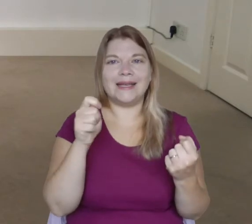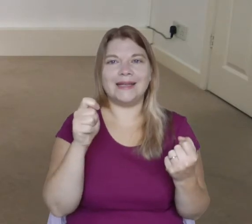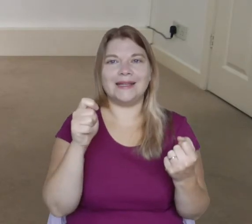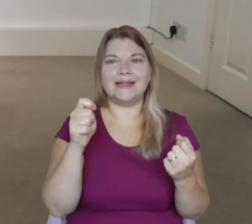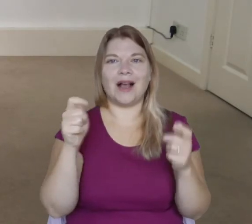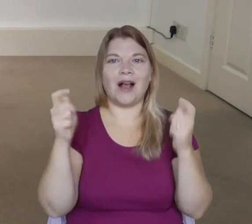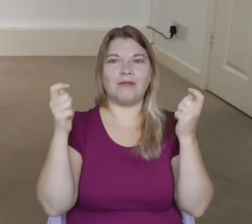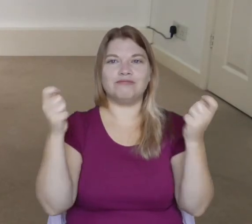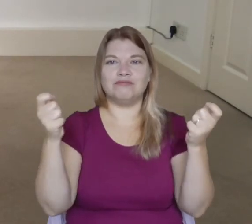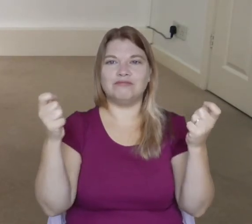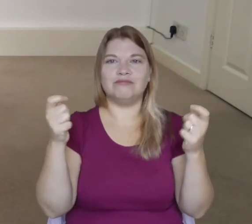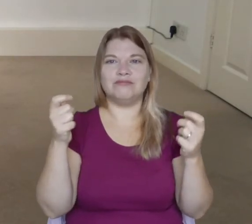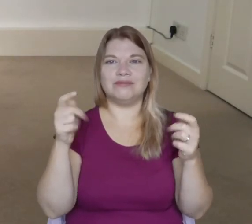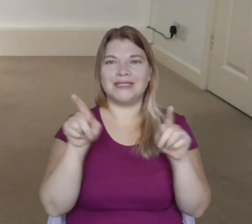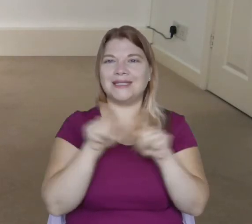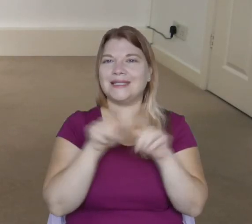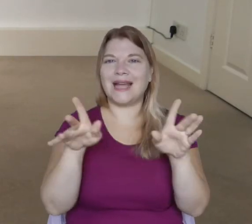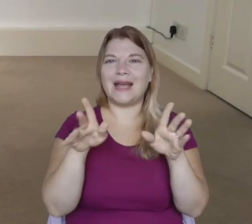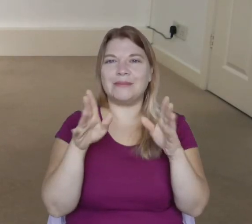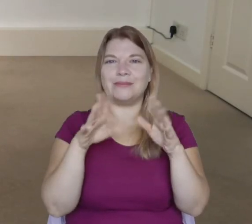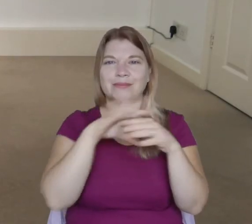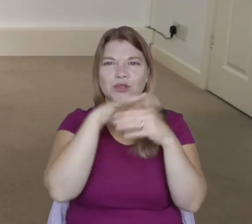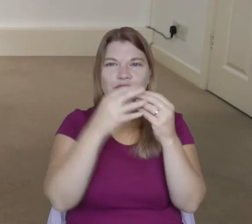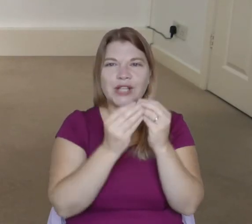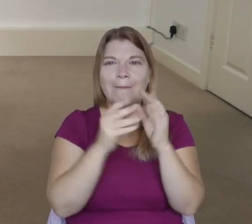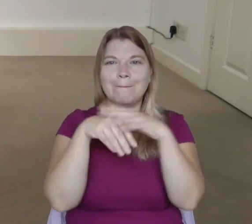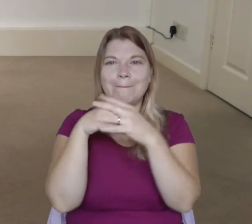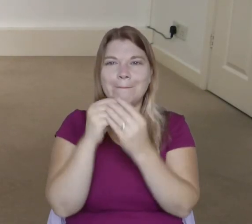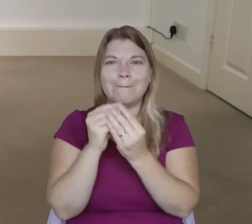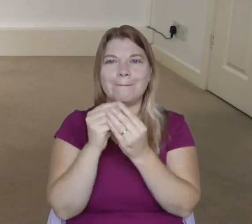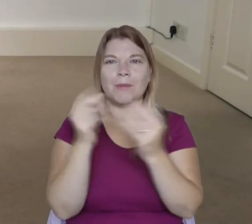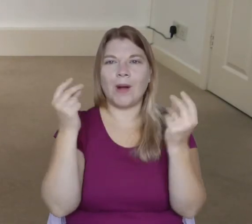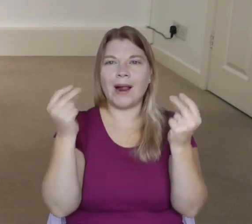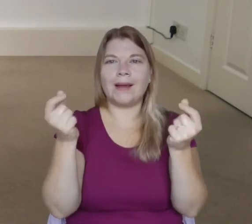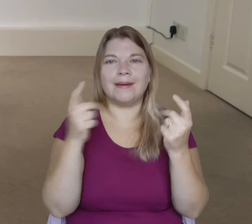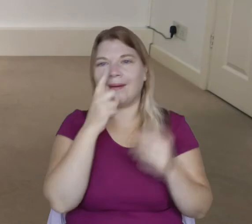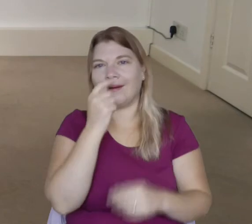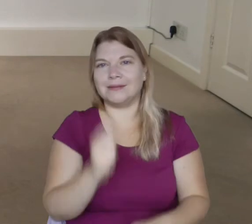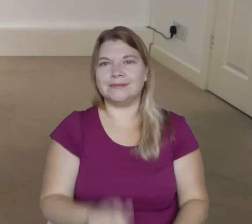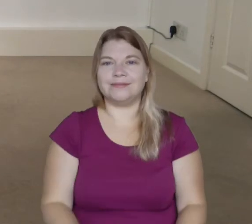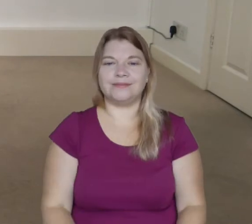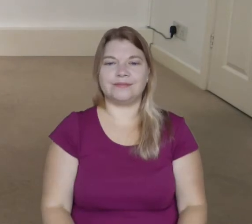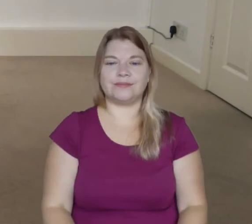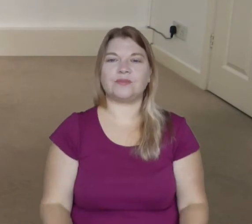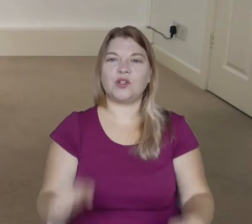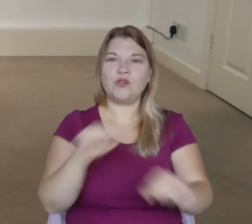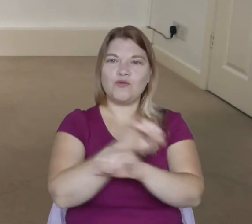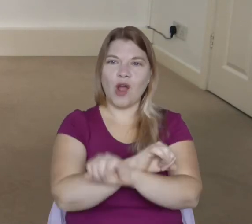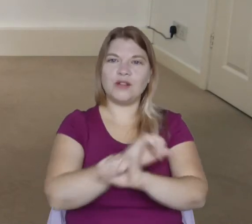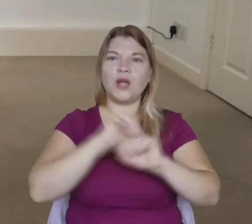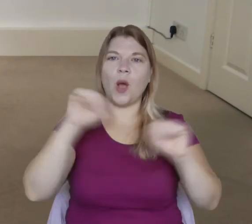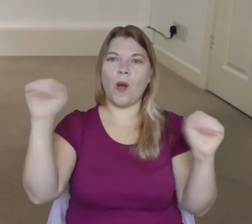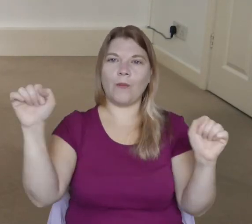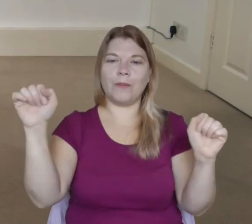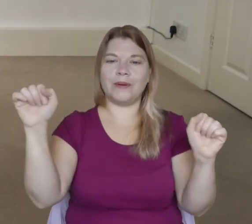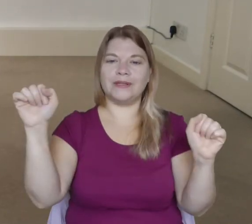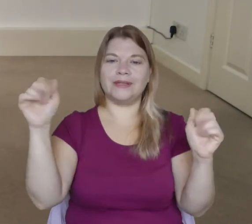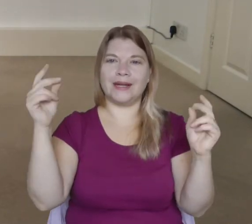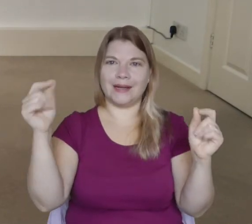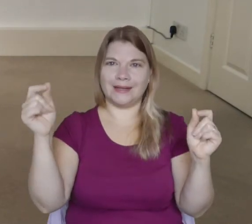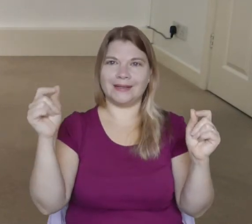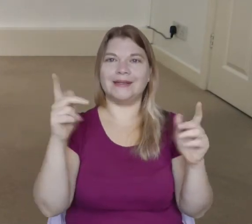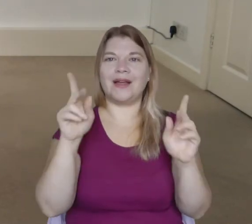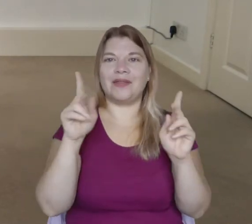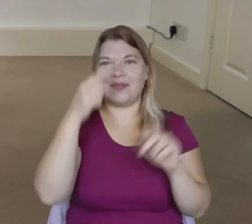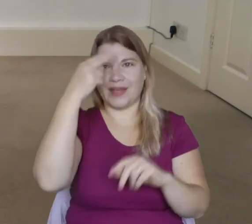keys, and that'll kind of make the same shape with your hands. So crossing your forearms and then opening out. In and